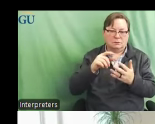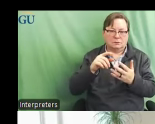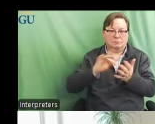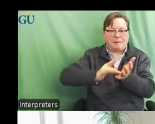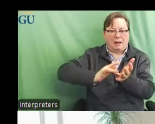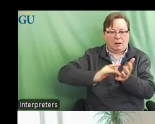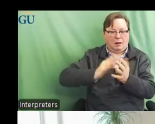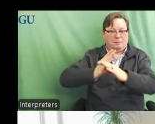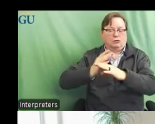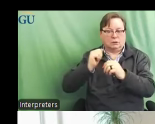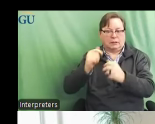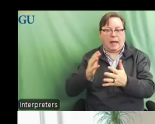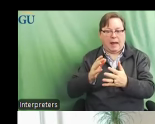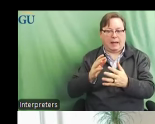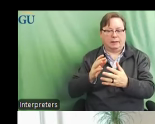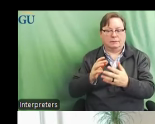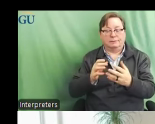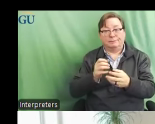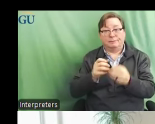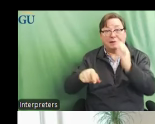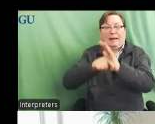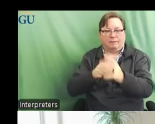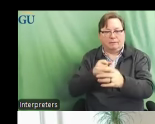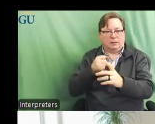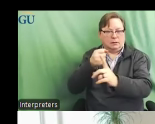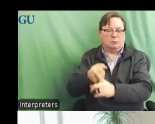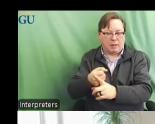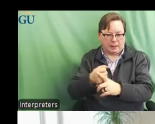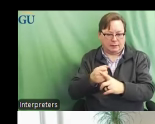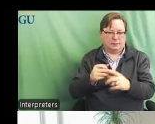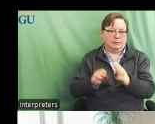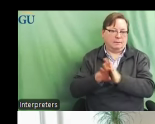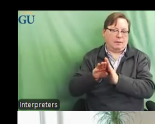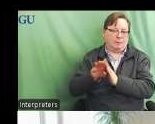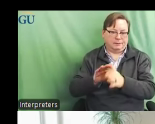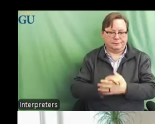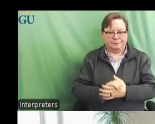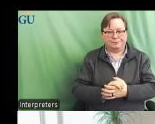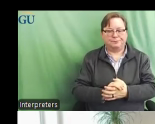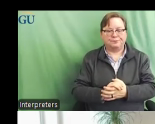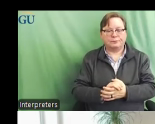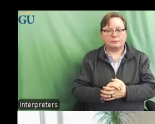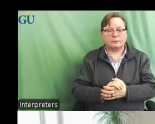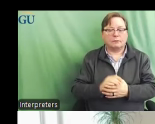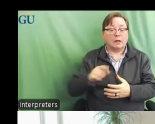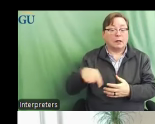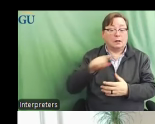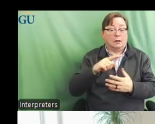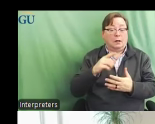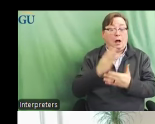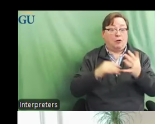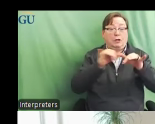We also have some barriers at the systemic level. We have some of these social community context layers that surround potentially race